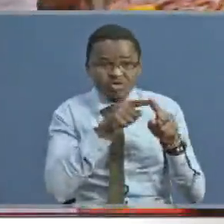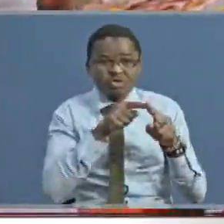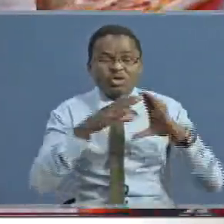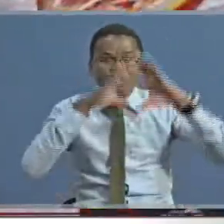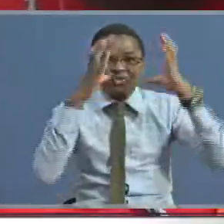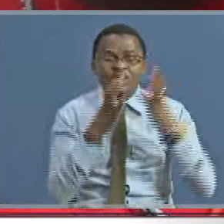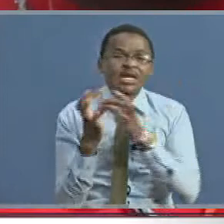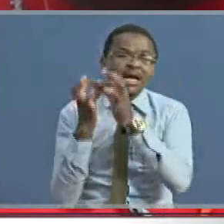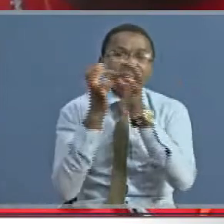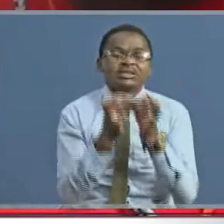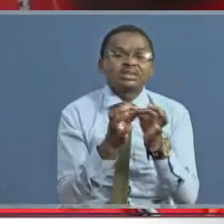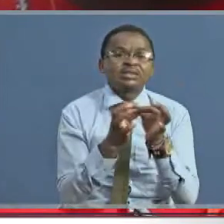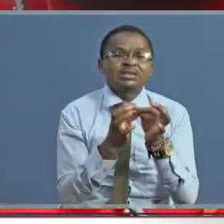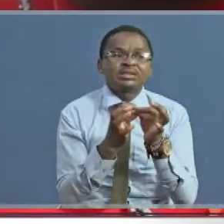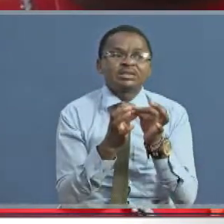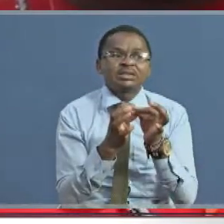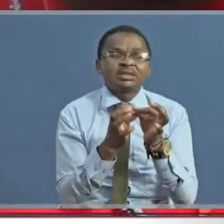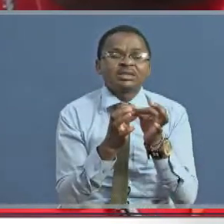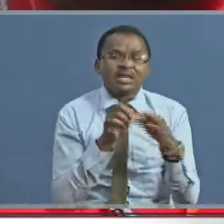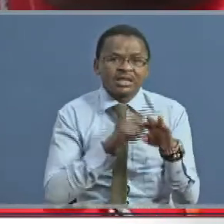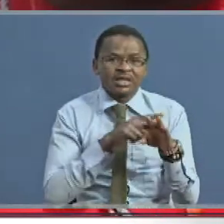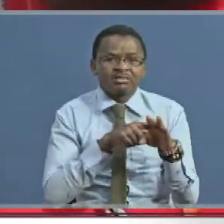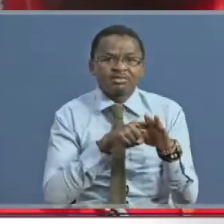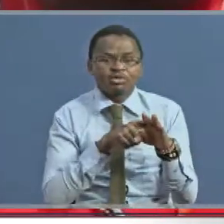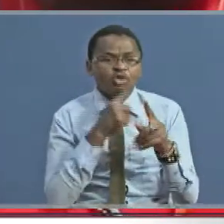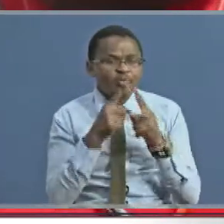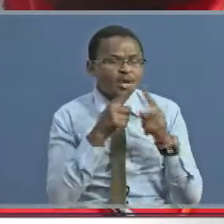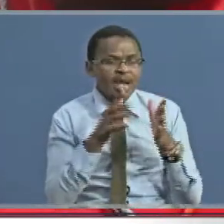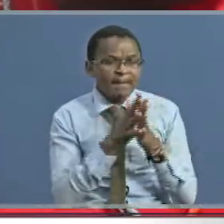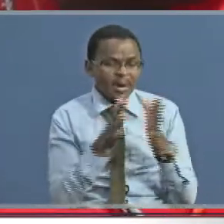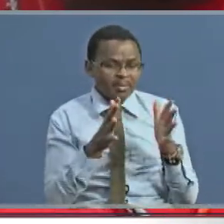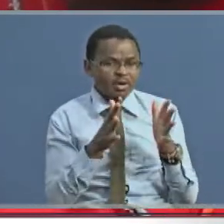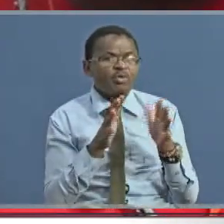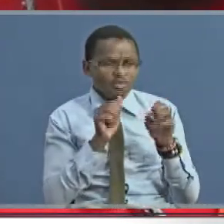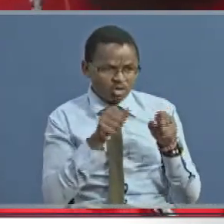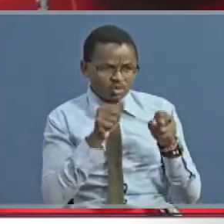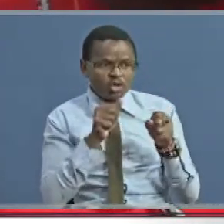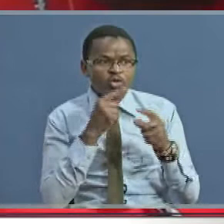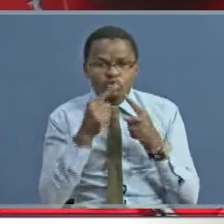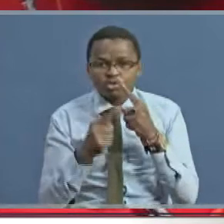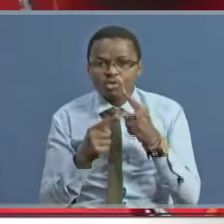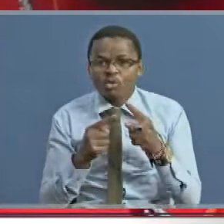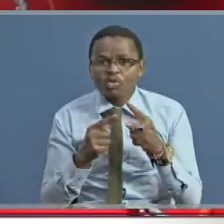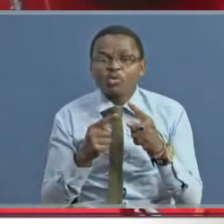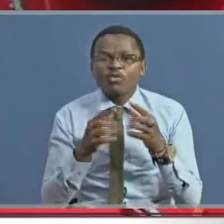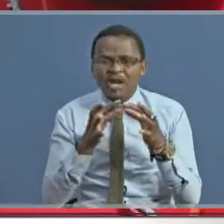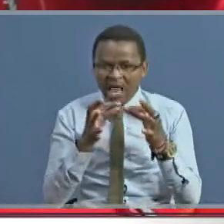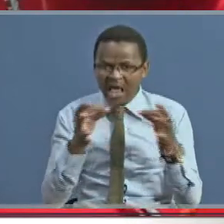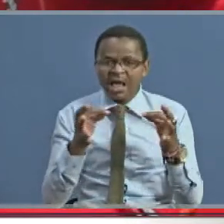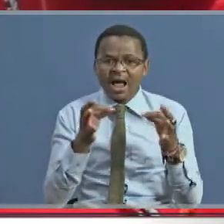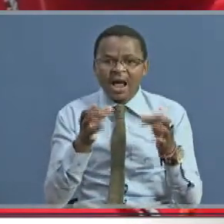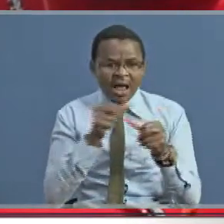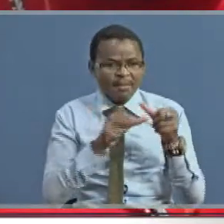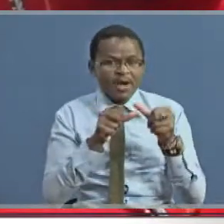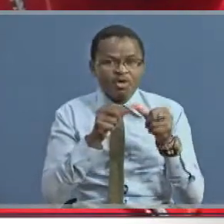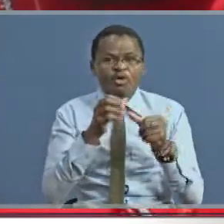communal cultures. Tunaenda tukiongea na umma, hata wakati tulikuwa tunaongea na watu, tumeweza kuzungumzia kwa upana maneno